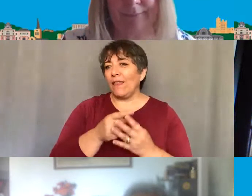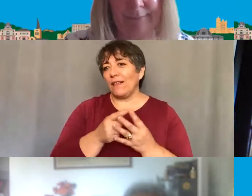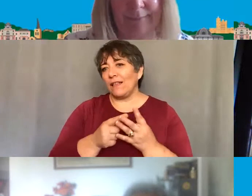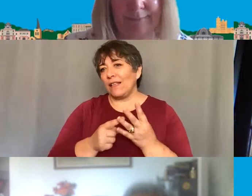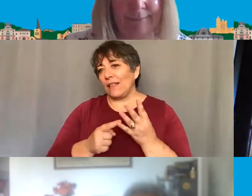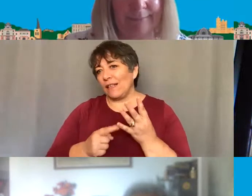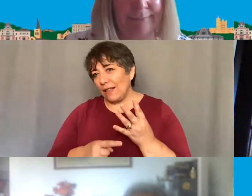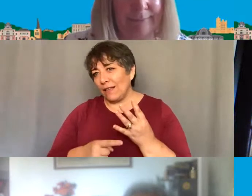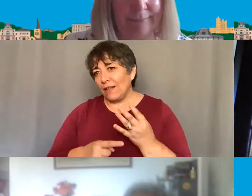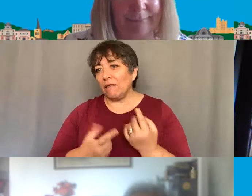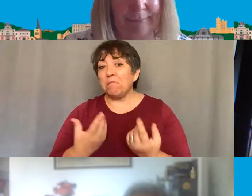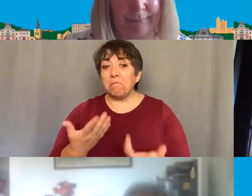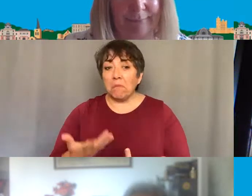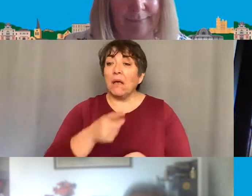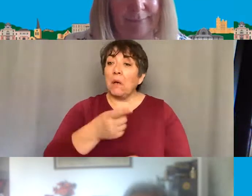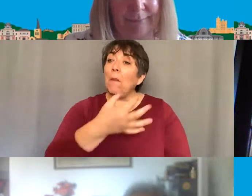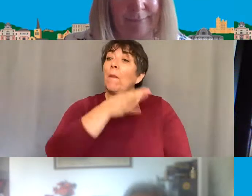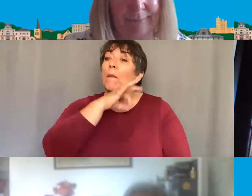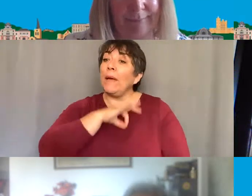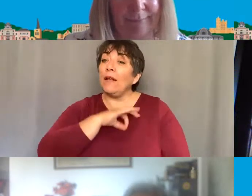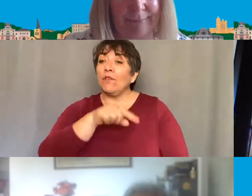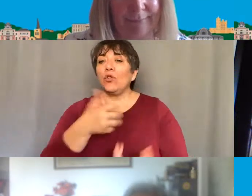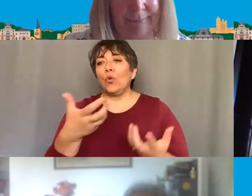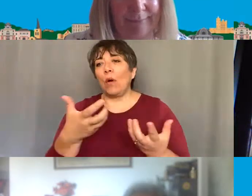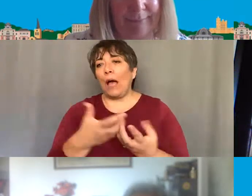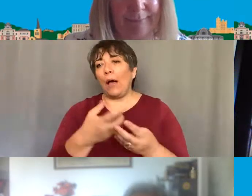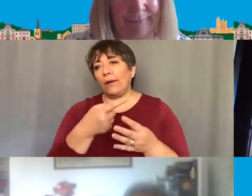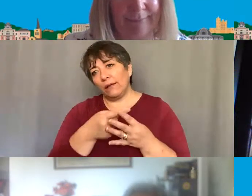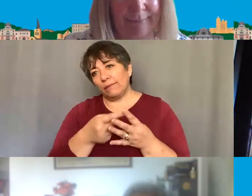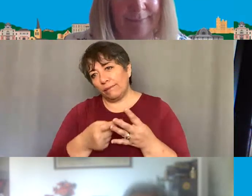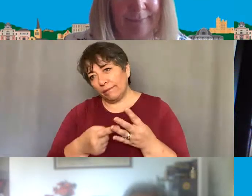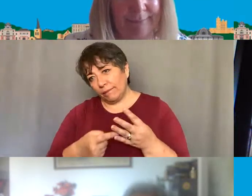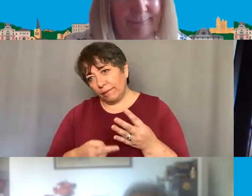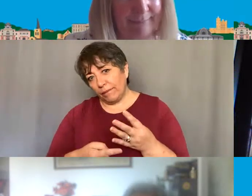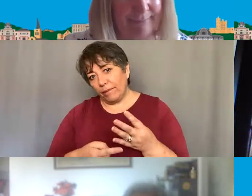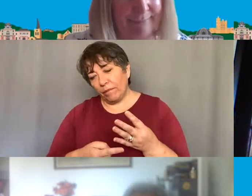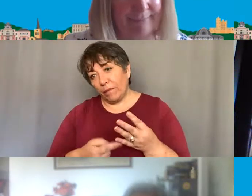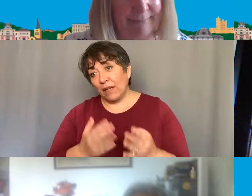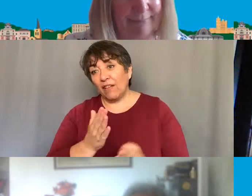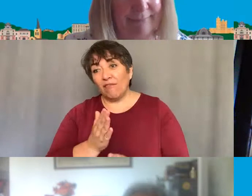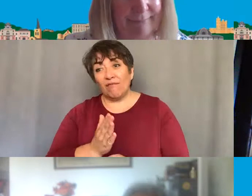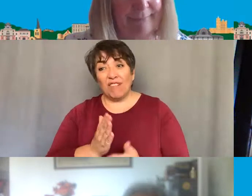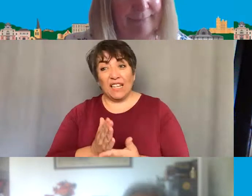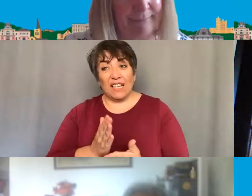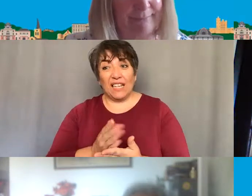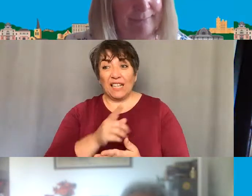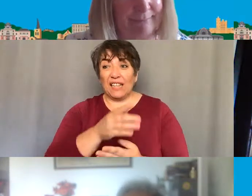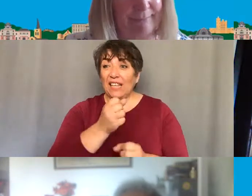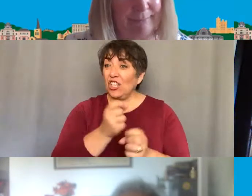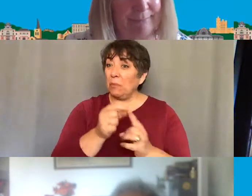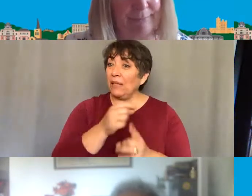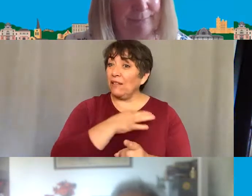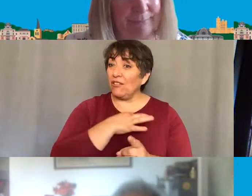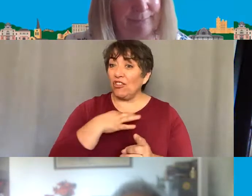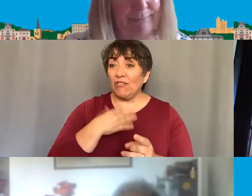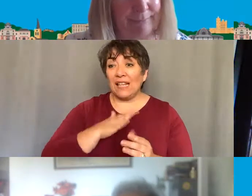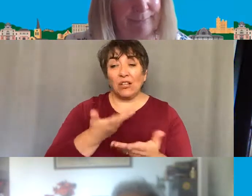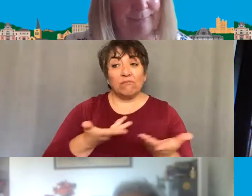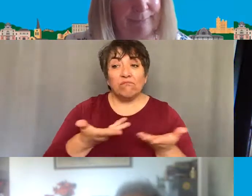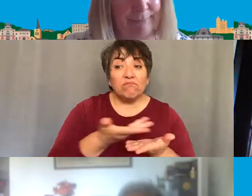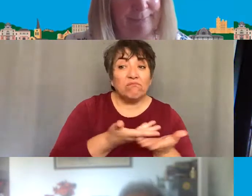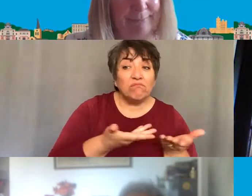prescribing waste. And then really it's down to that surgery to discuss amongst themselves and get back to